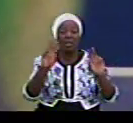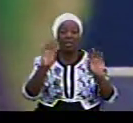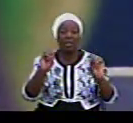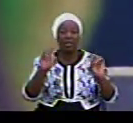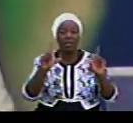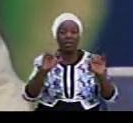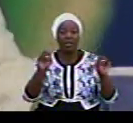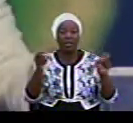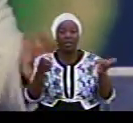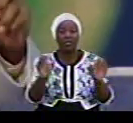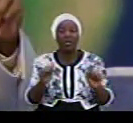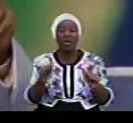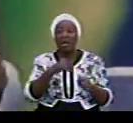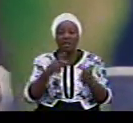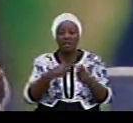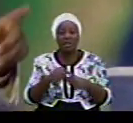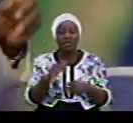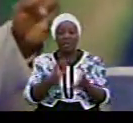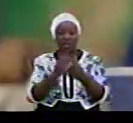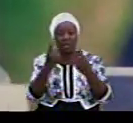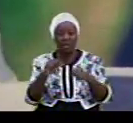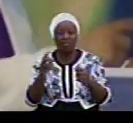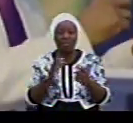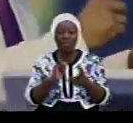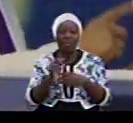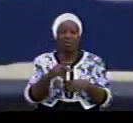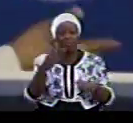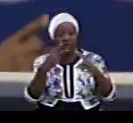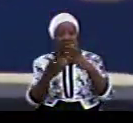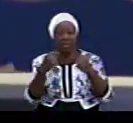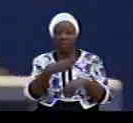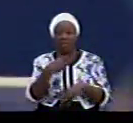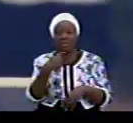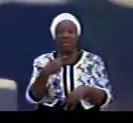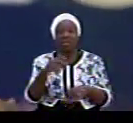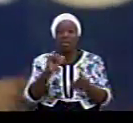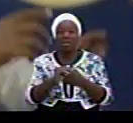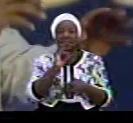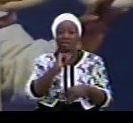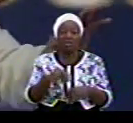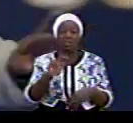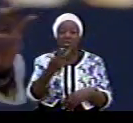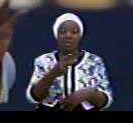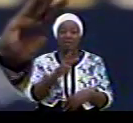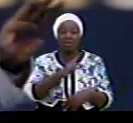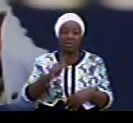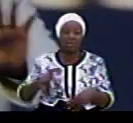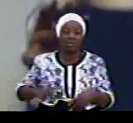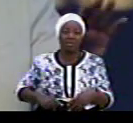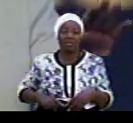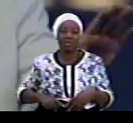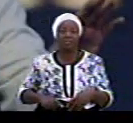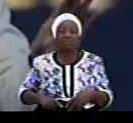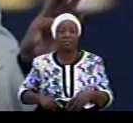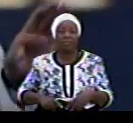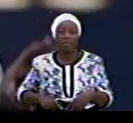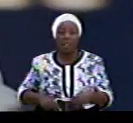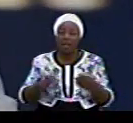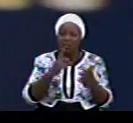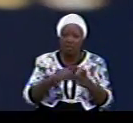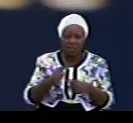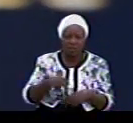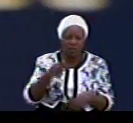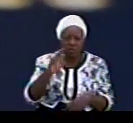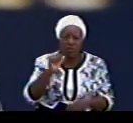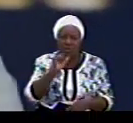came and said, that's in 2 Kings chapter 3, verses 17 and 18. You will not see